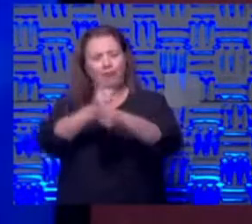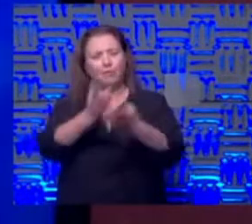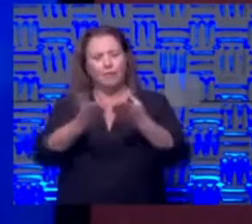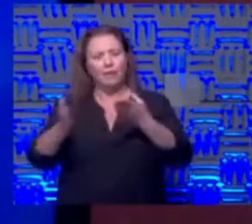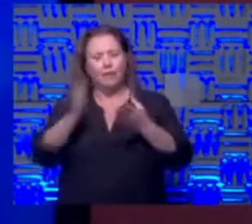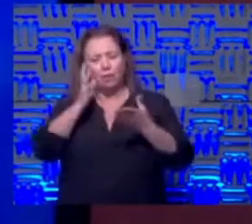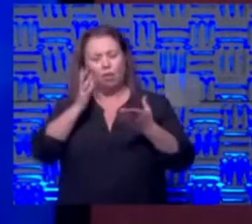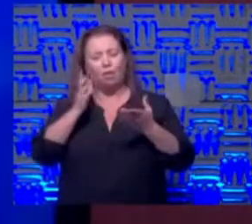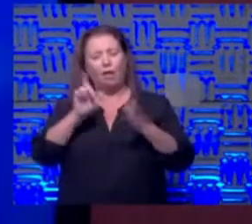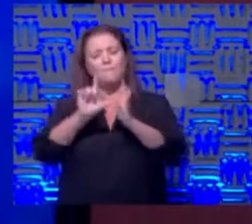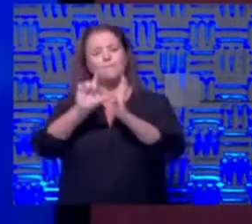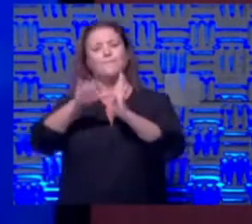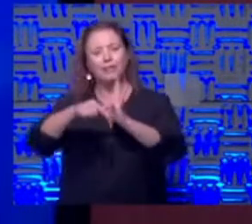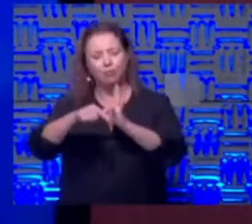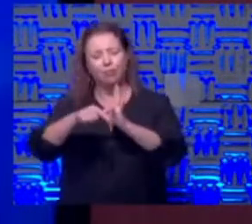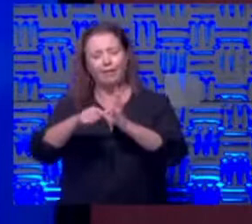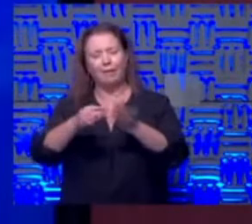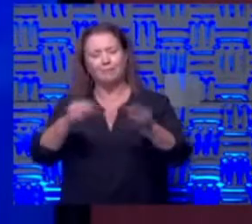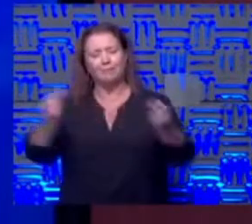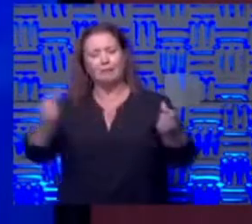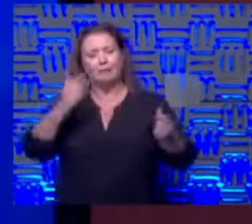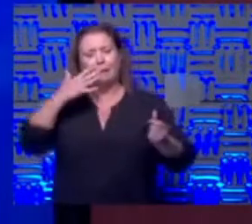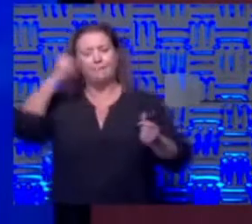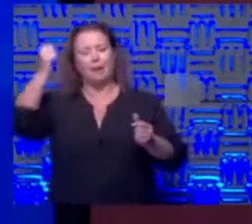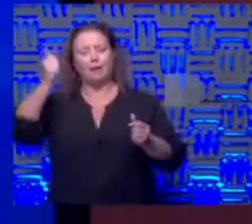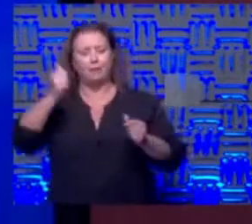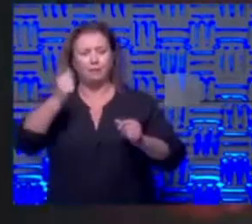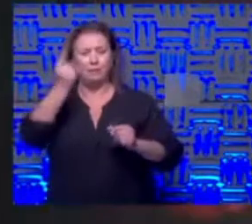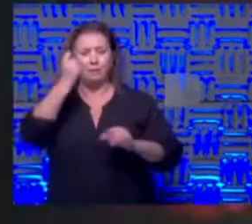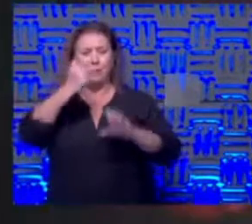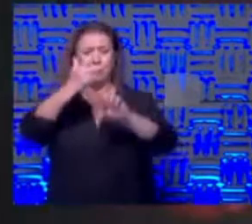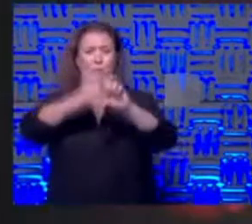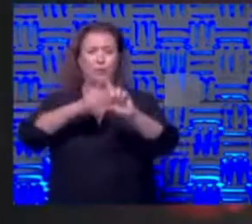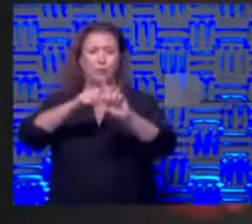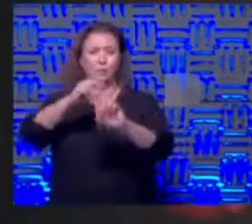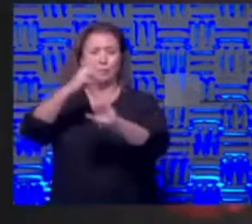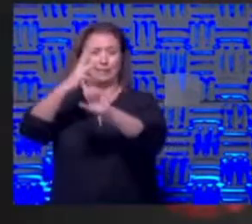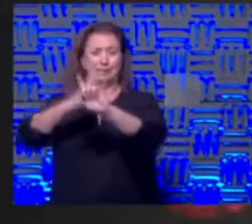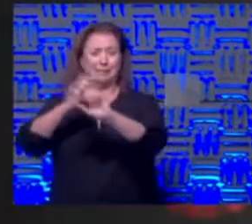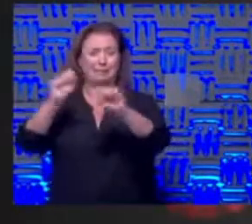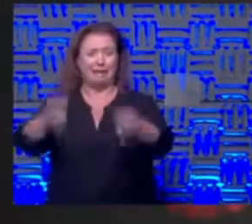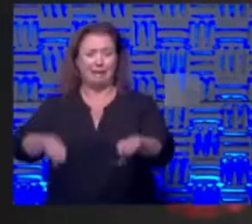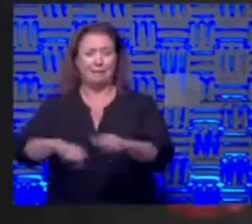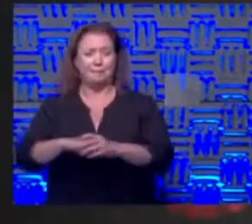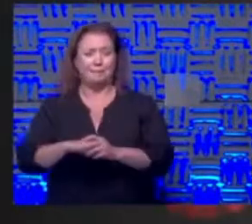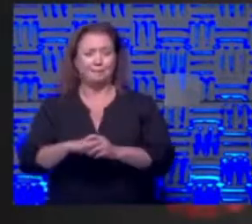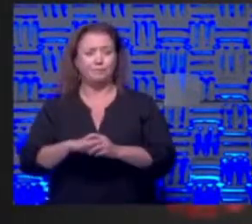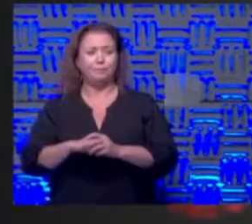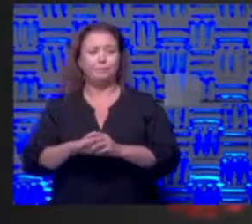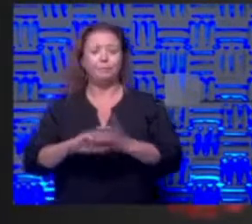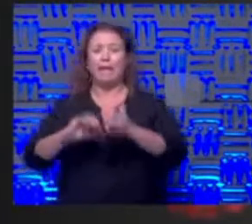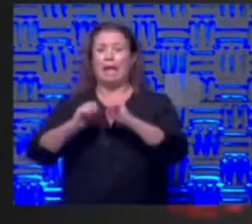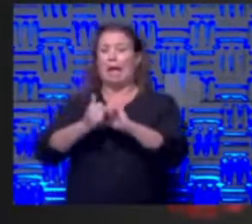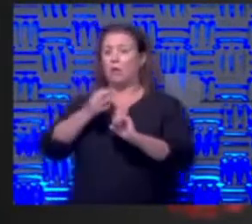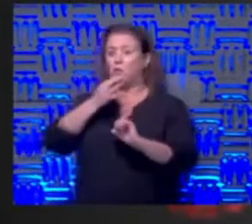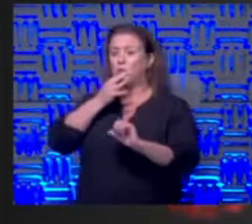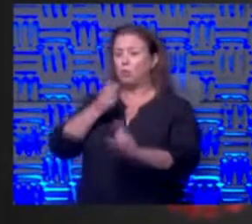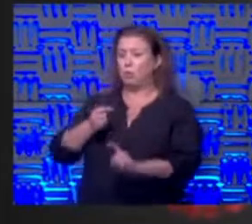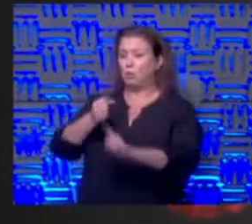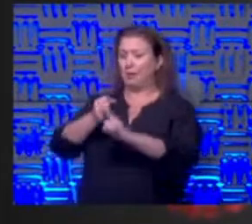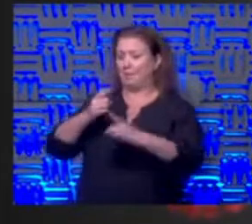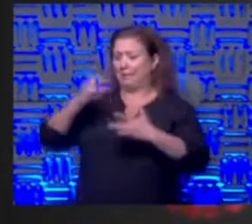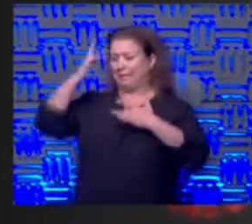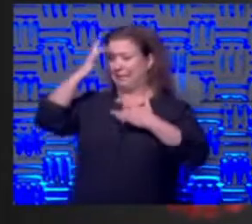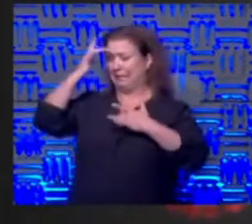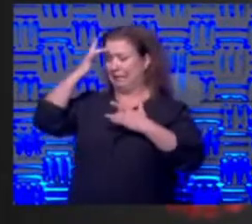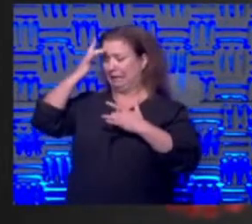you'll eventually get there. But it can take 3 to 6 months. Next question. How soon after feeling symptoms should I get a test? yeah, great question. Sooner